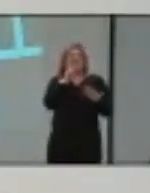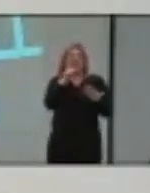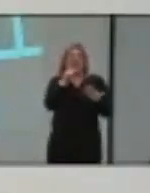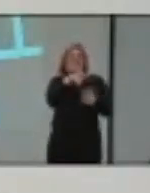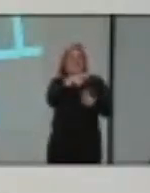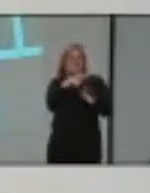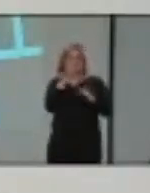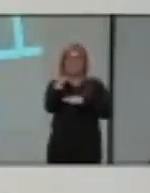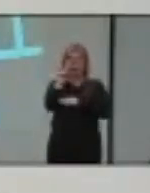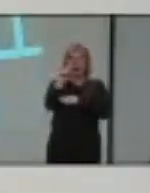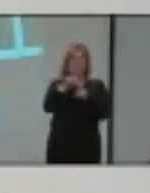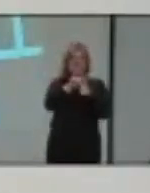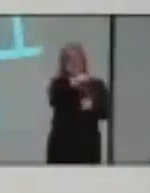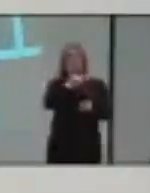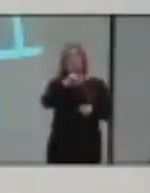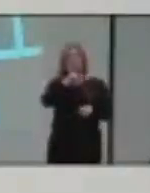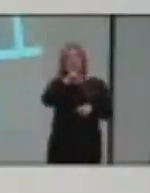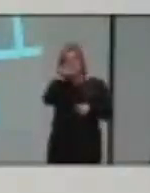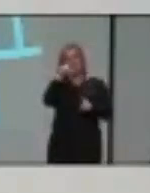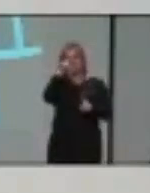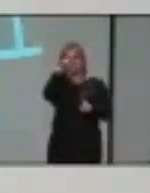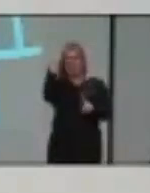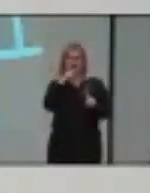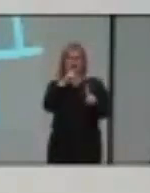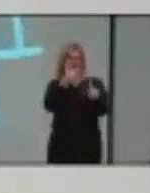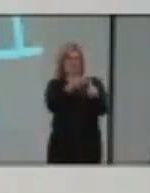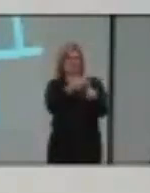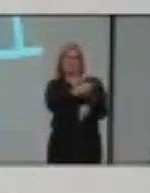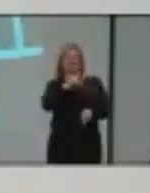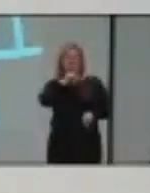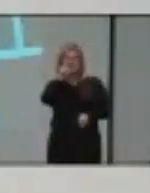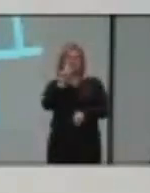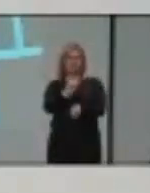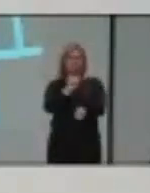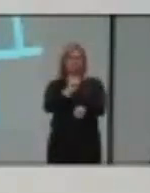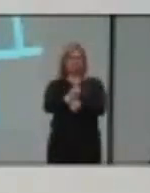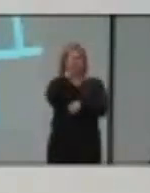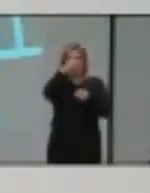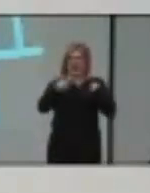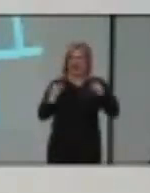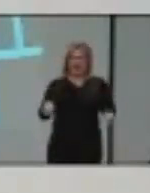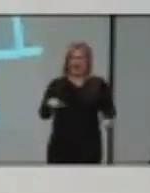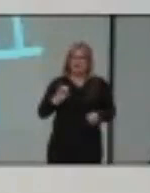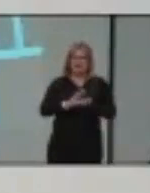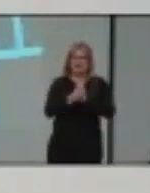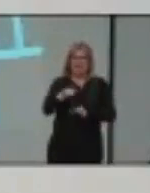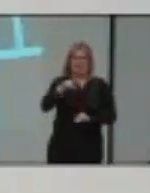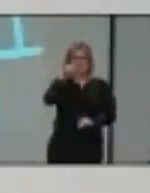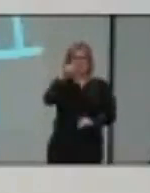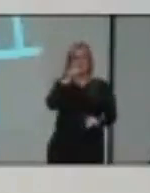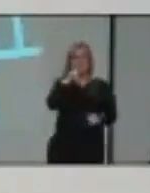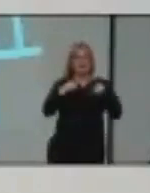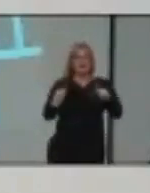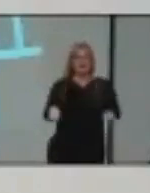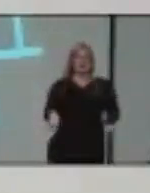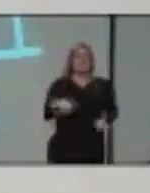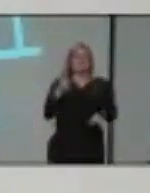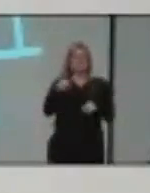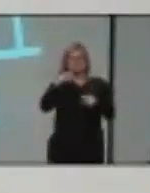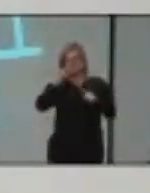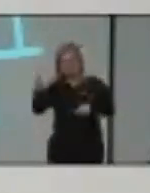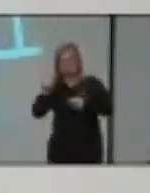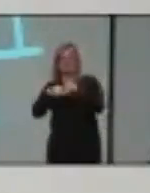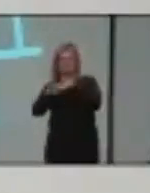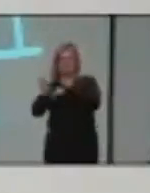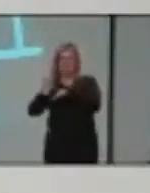model, right? This is an actual black girl firefighter, which means that I can be a black girl firefighter. So I went into the guidance